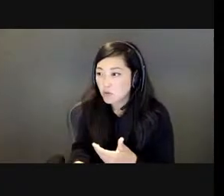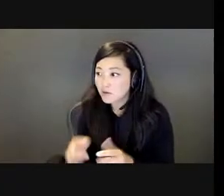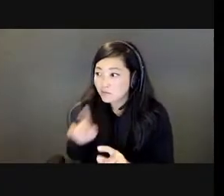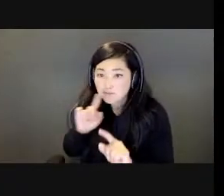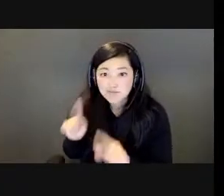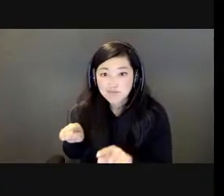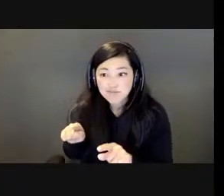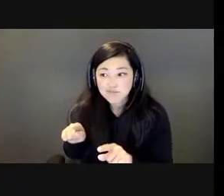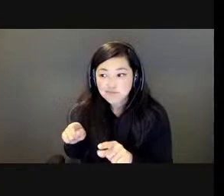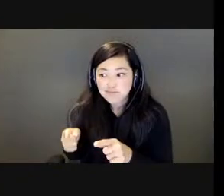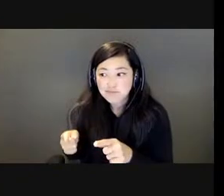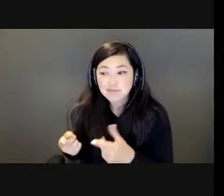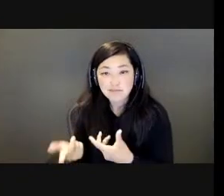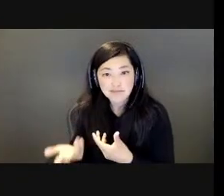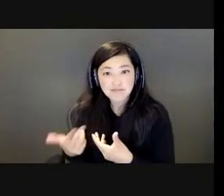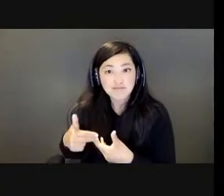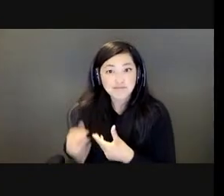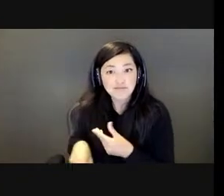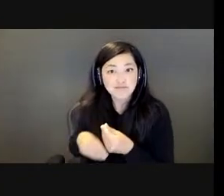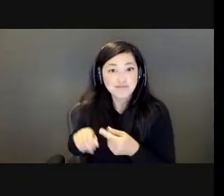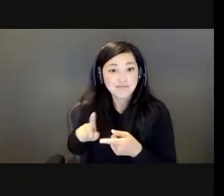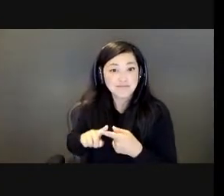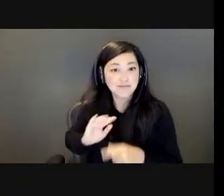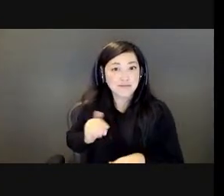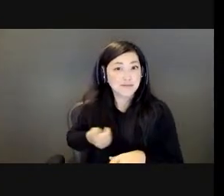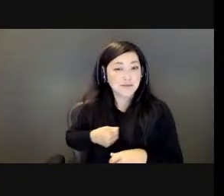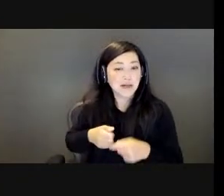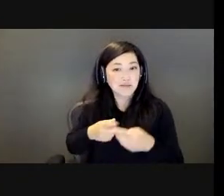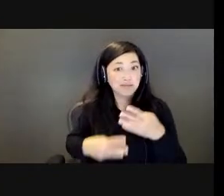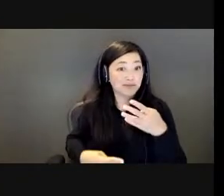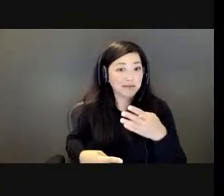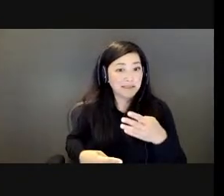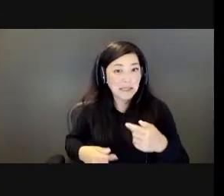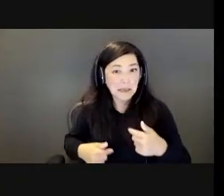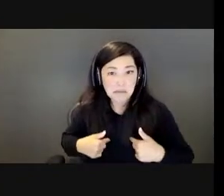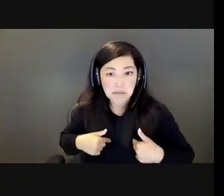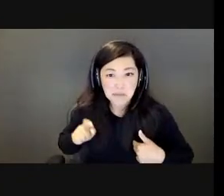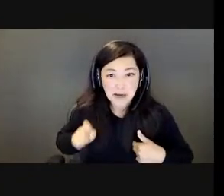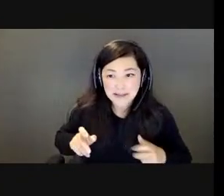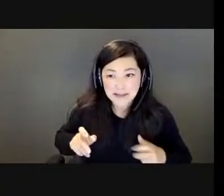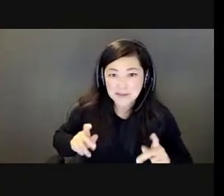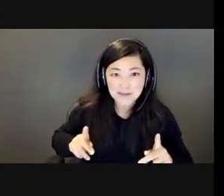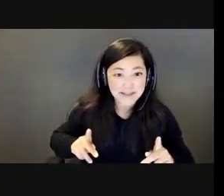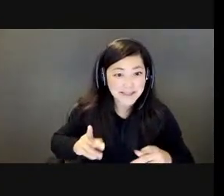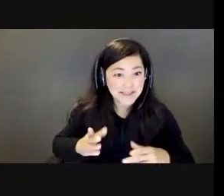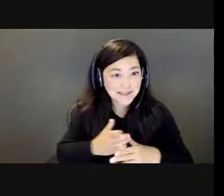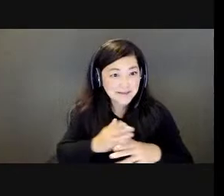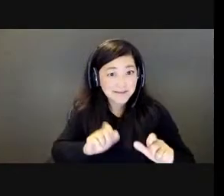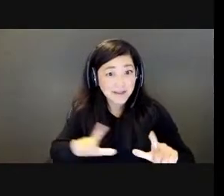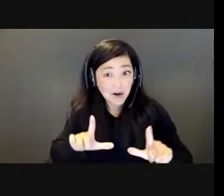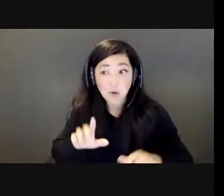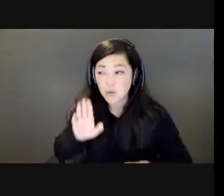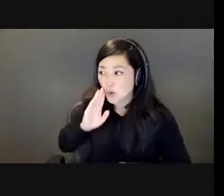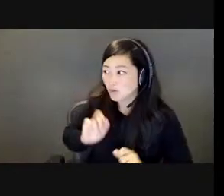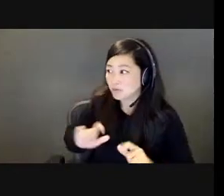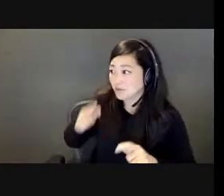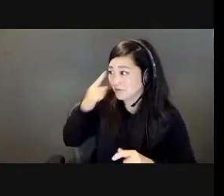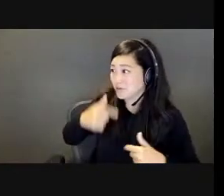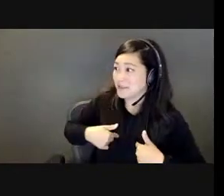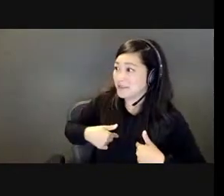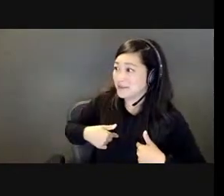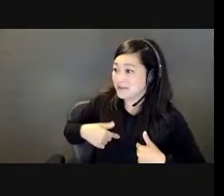ordering, and I just need permission to screen share. Oh, you're going to share it for me?